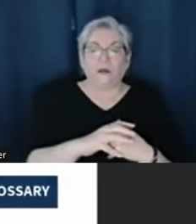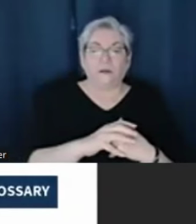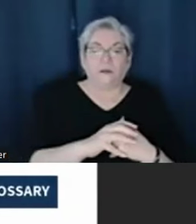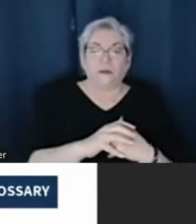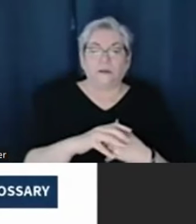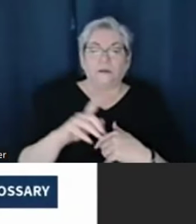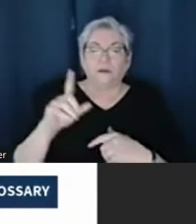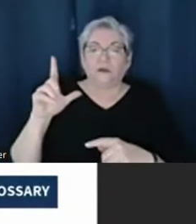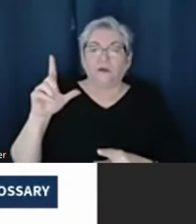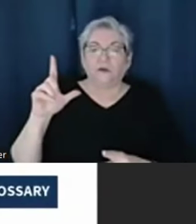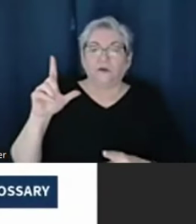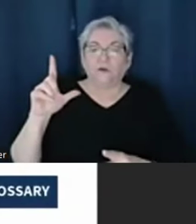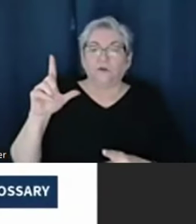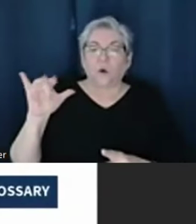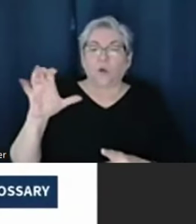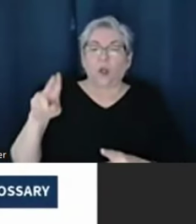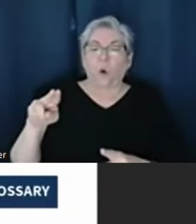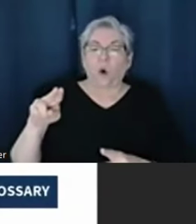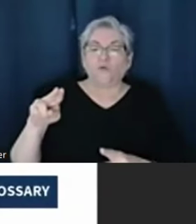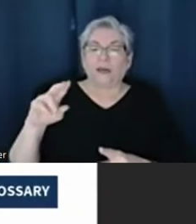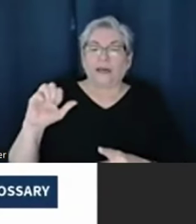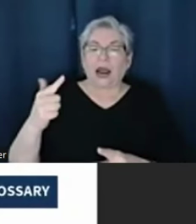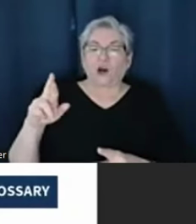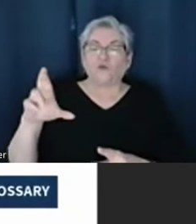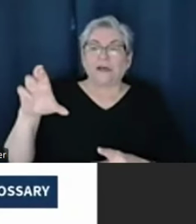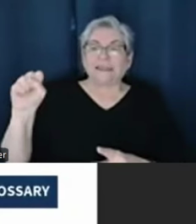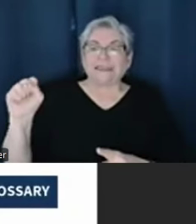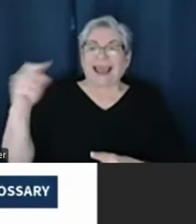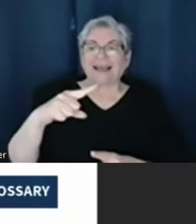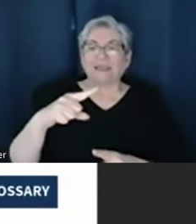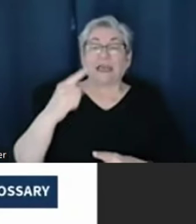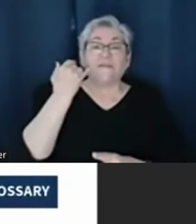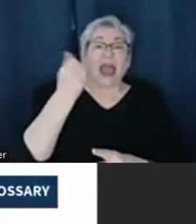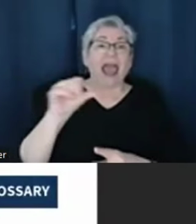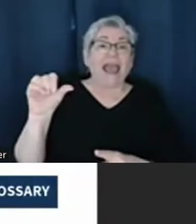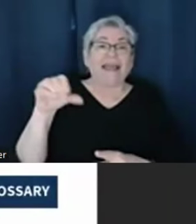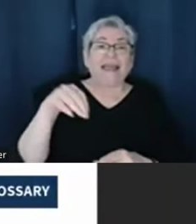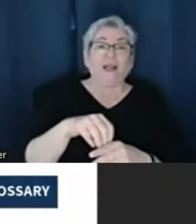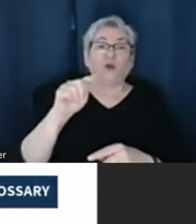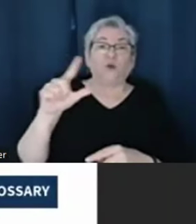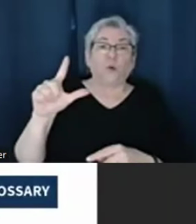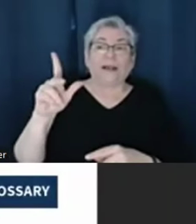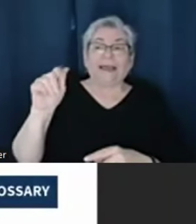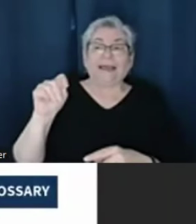asking if you have anything on, if there's anything in the toolkit on person-centered planning,